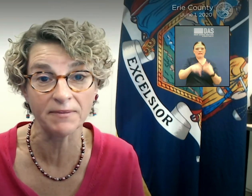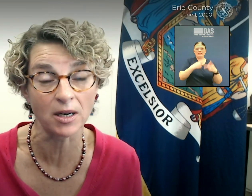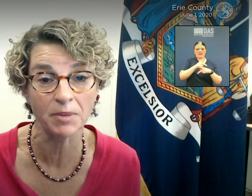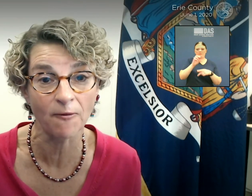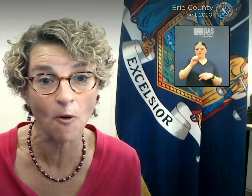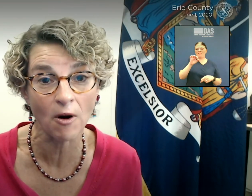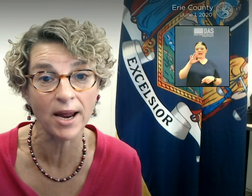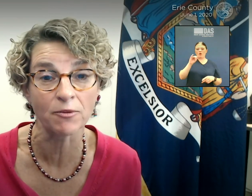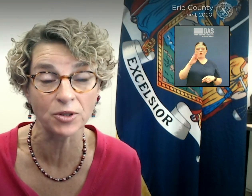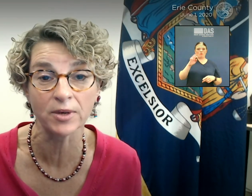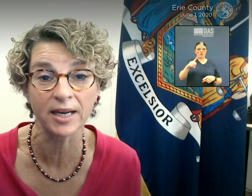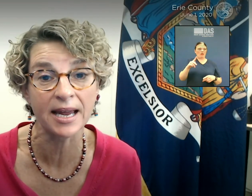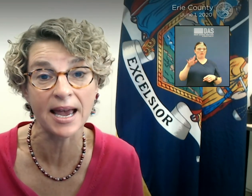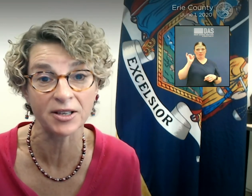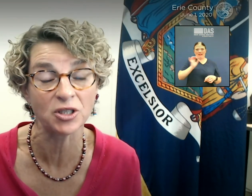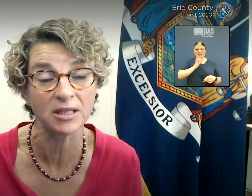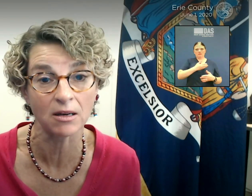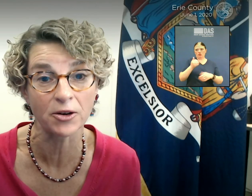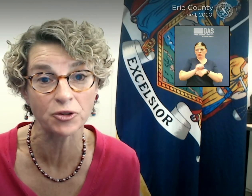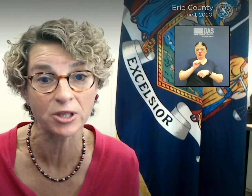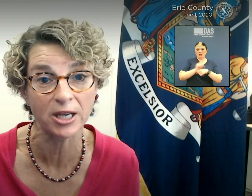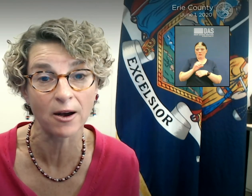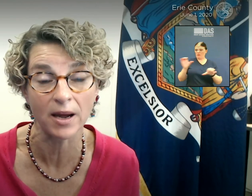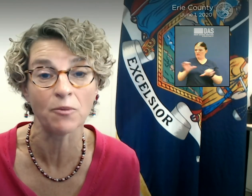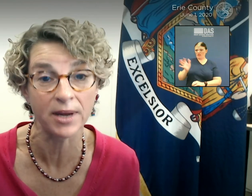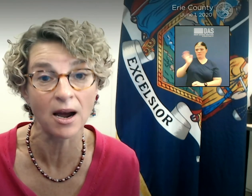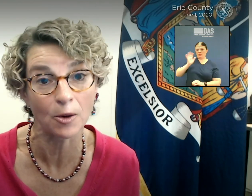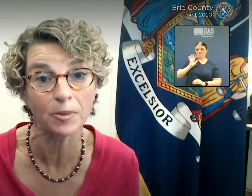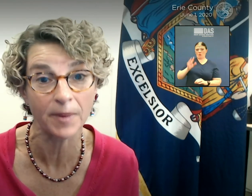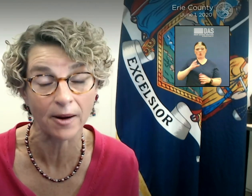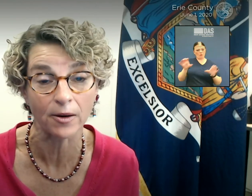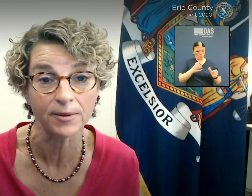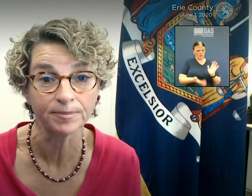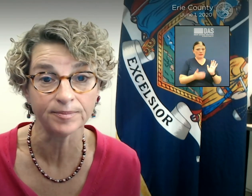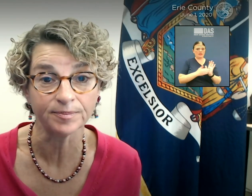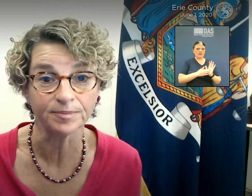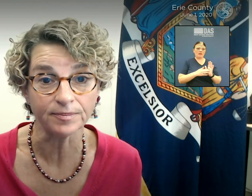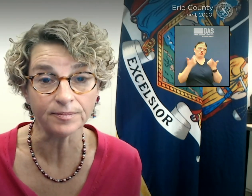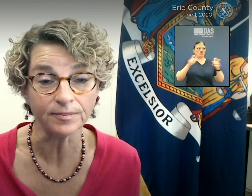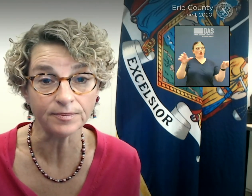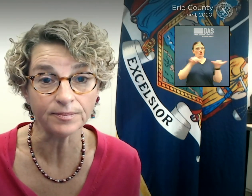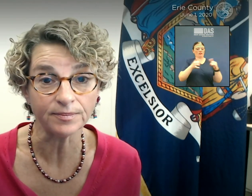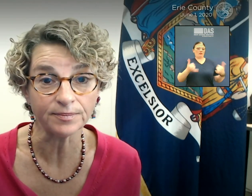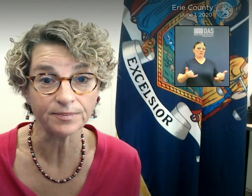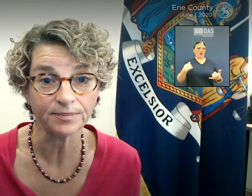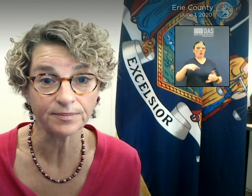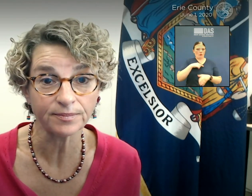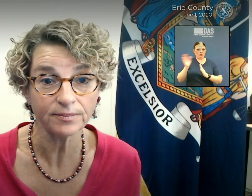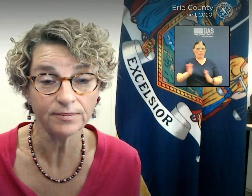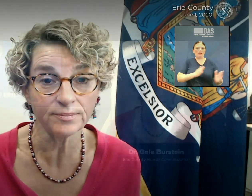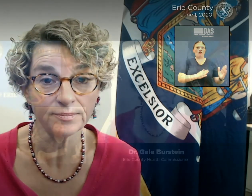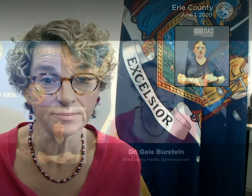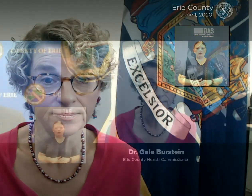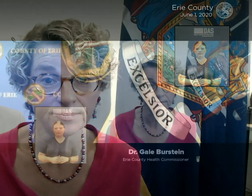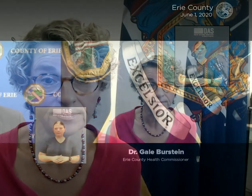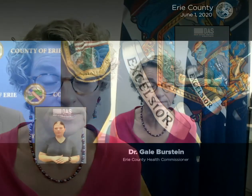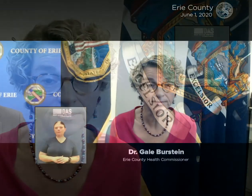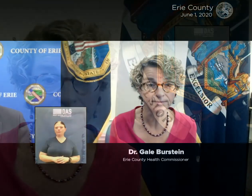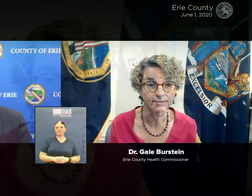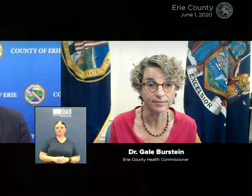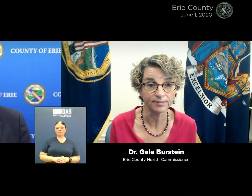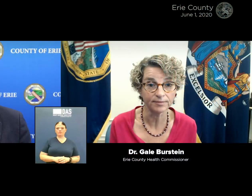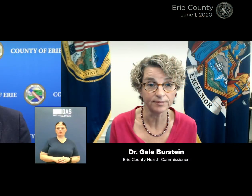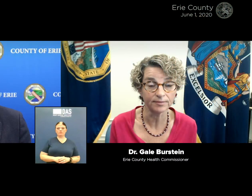we're doing. We've done it before, and we're doing it again, just at a larger scale, and we are prepared. Thank you. Mike